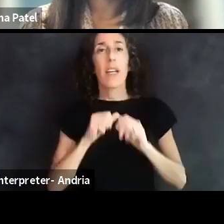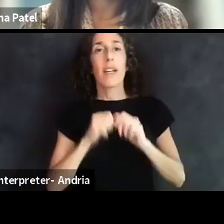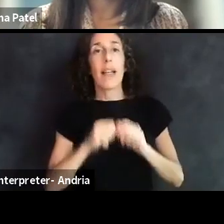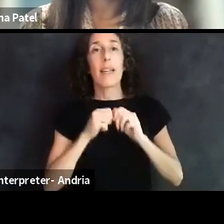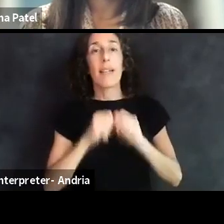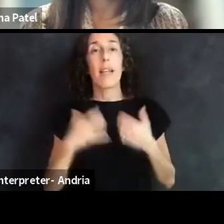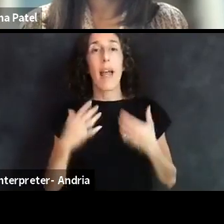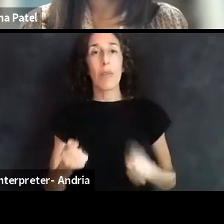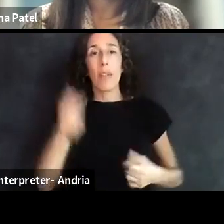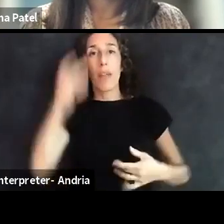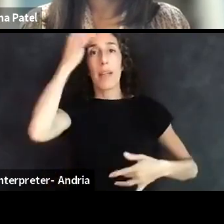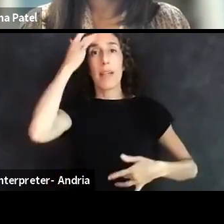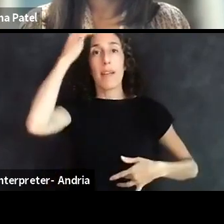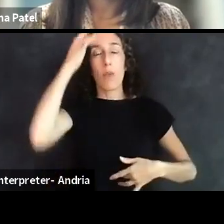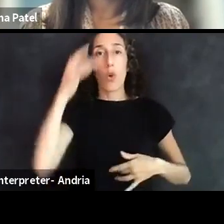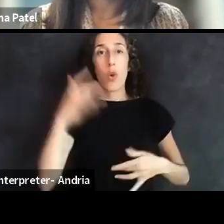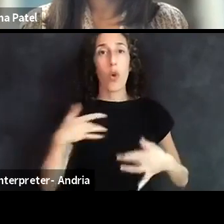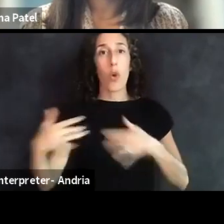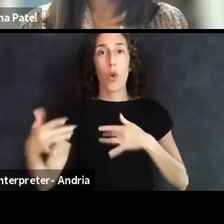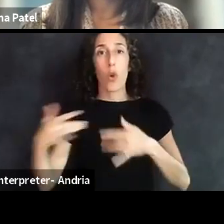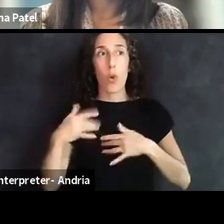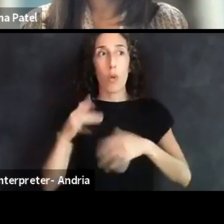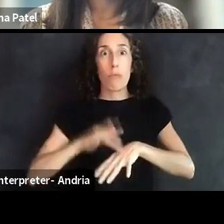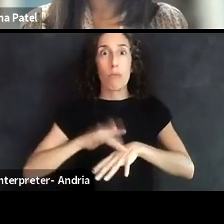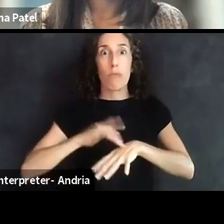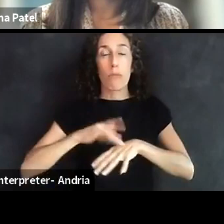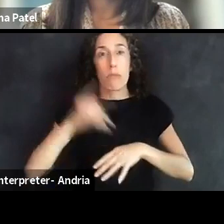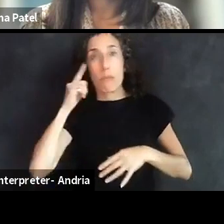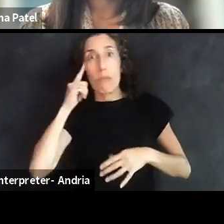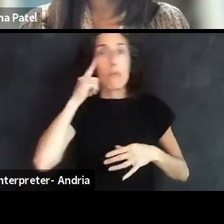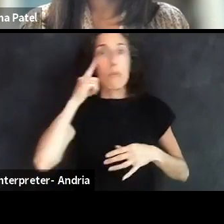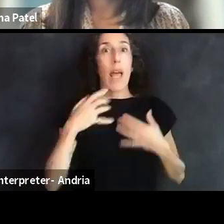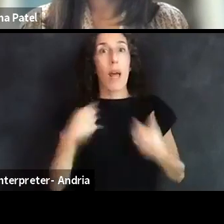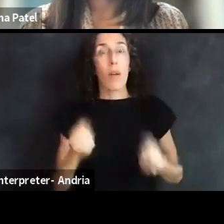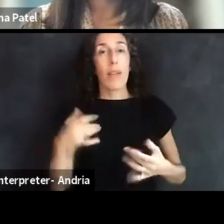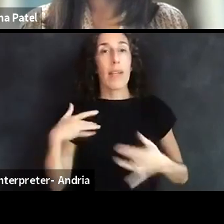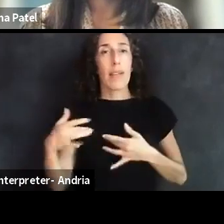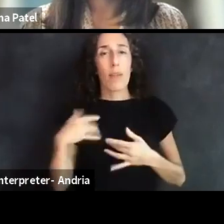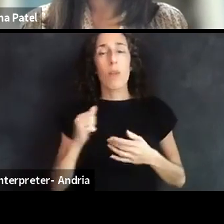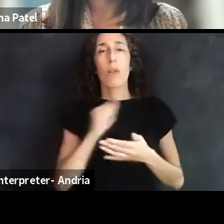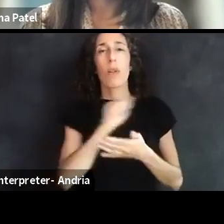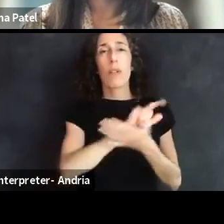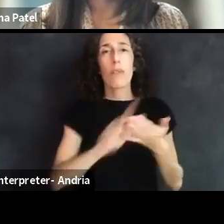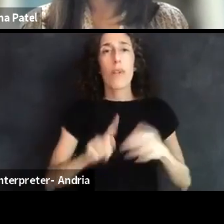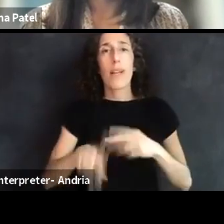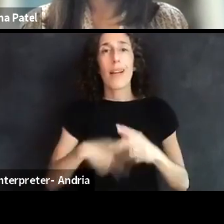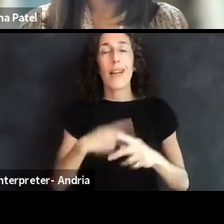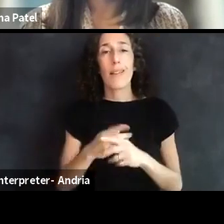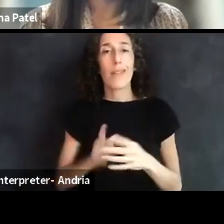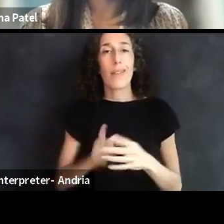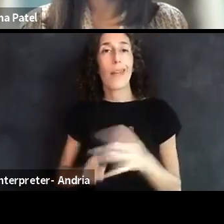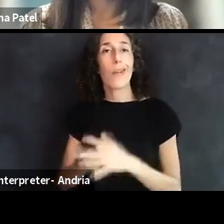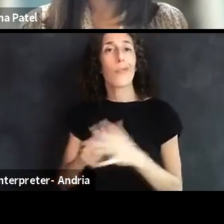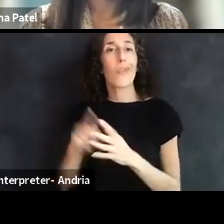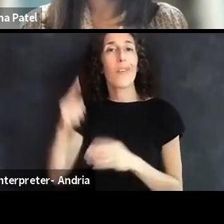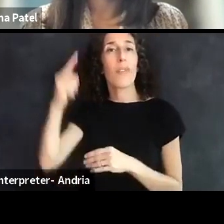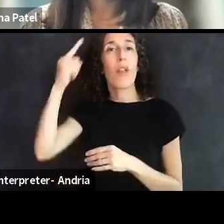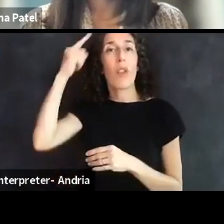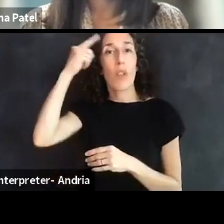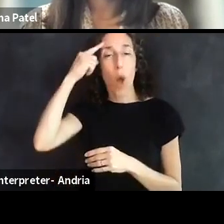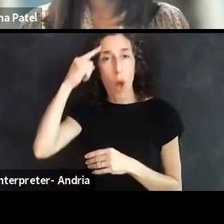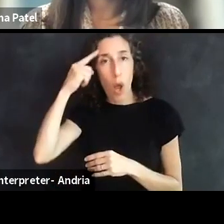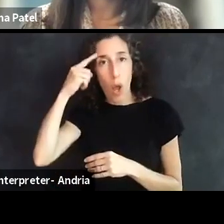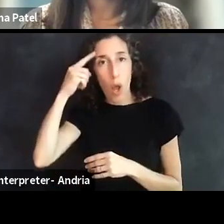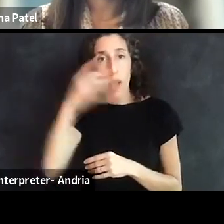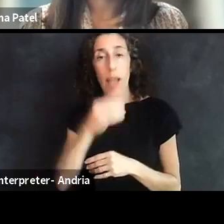How can one sort of distinguish intrusive thoughts more generally versus intrusive thoughts specifically